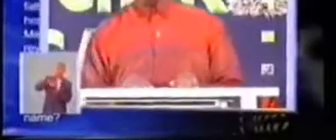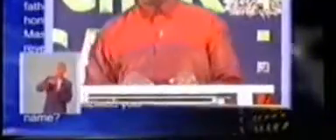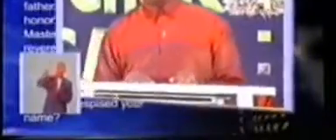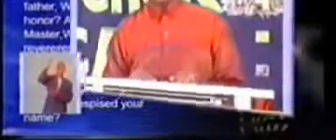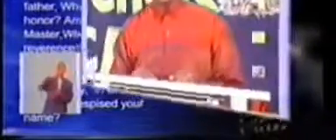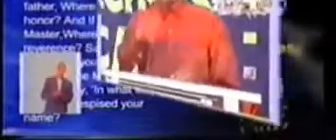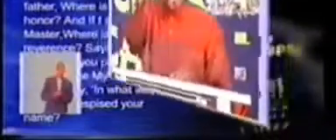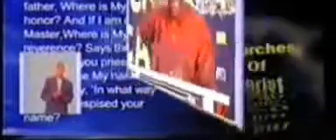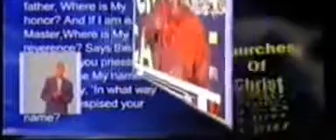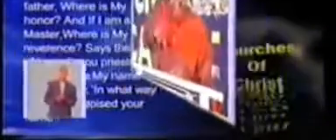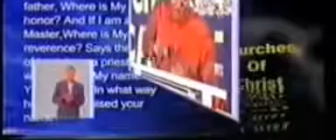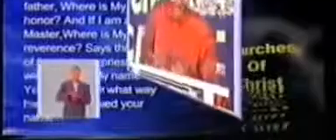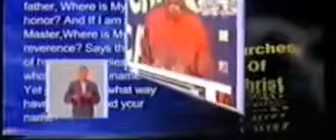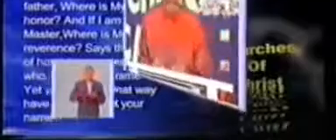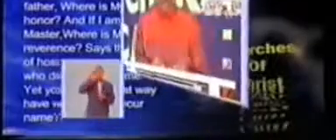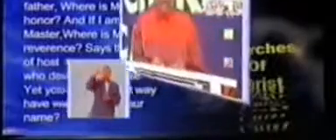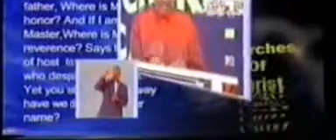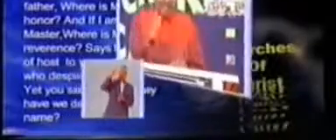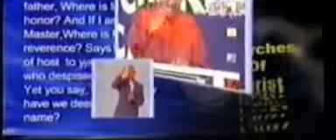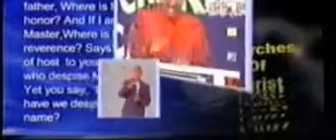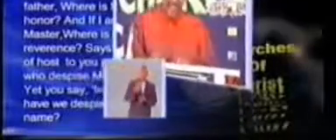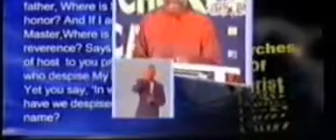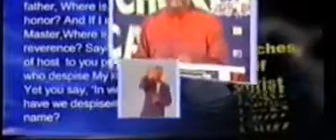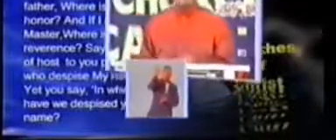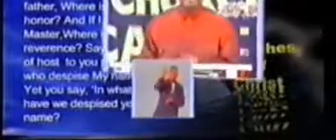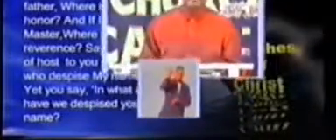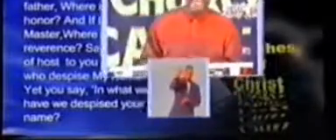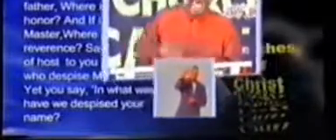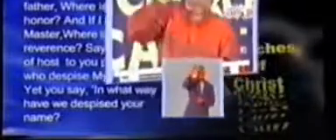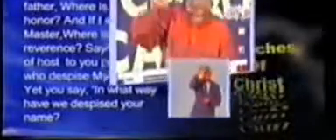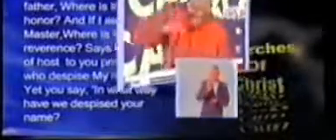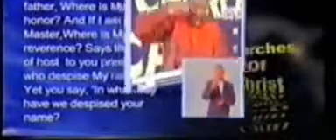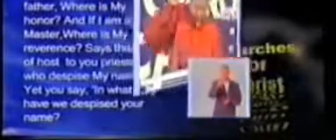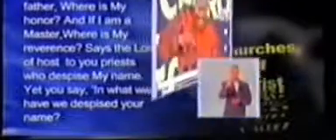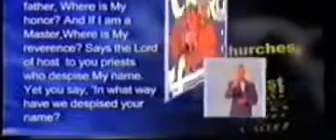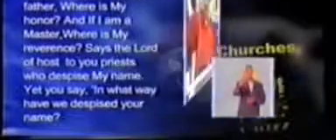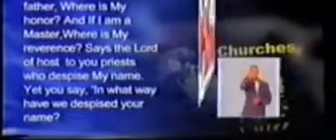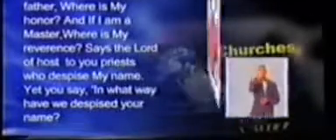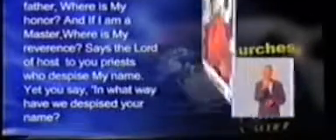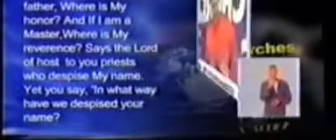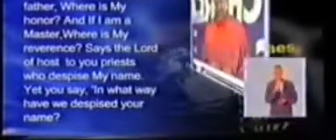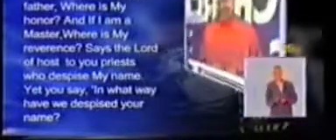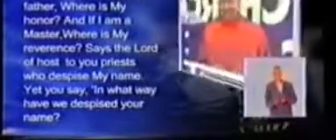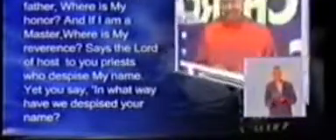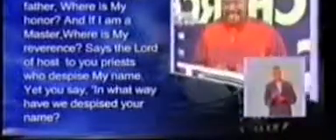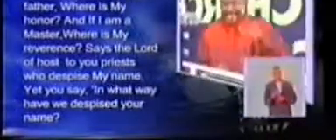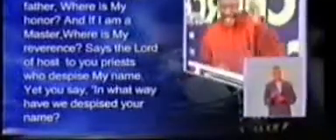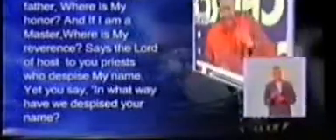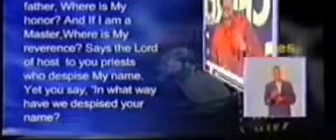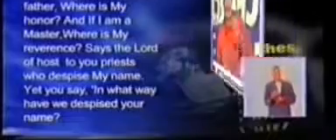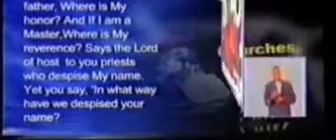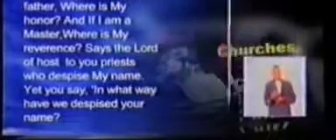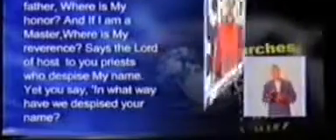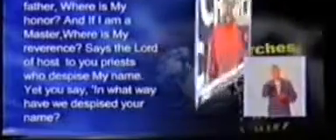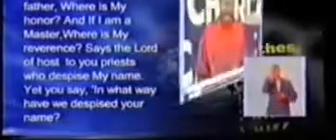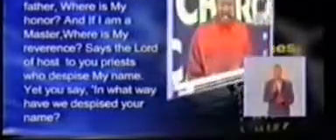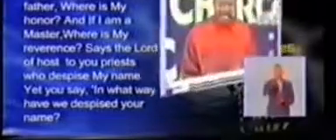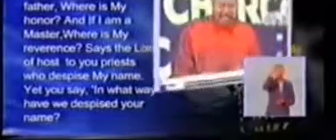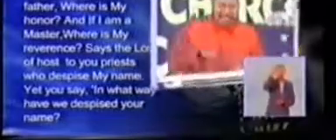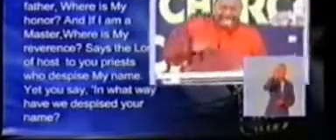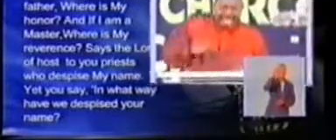mean? Malachi chapter 1, verse number 6. I say, a son honors his father, and a servant his